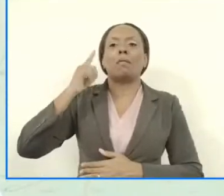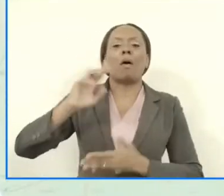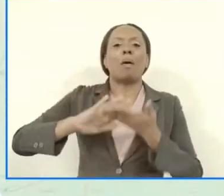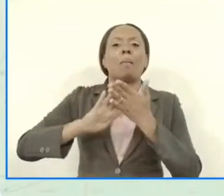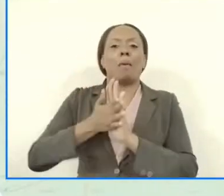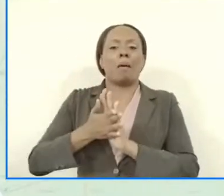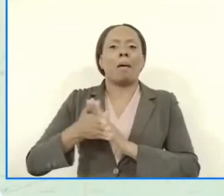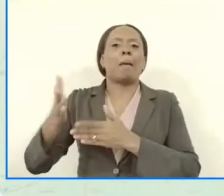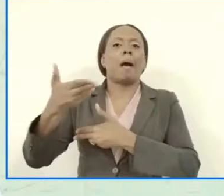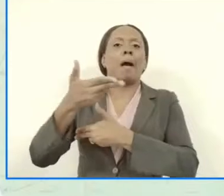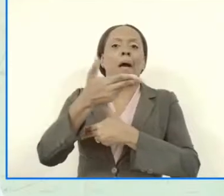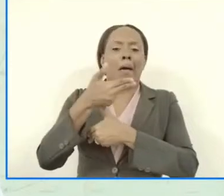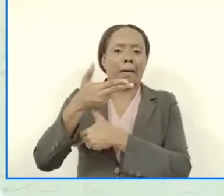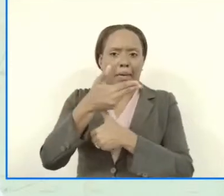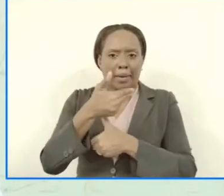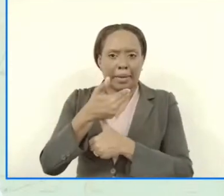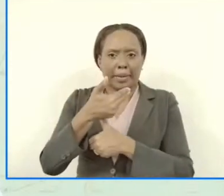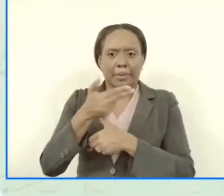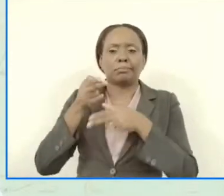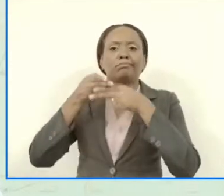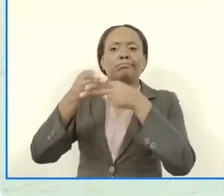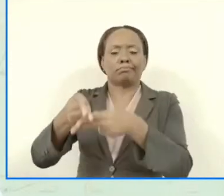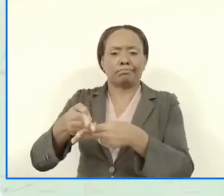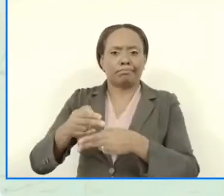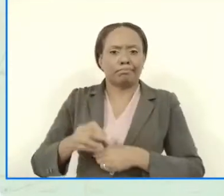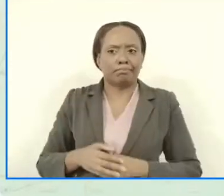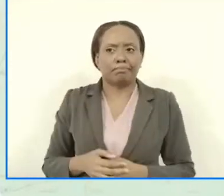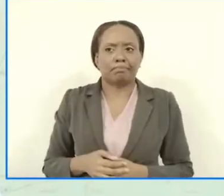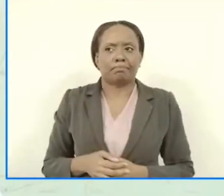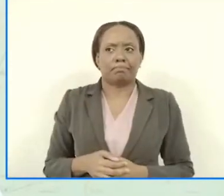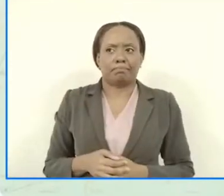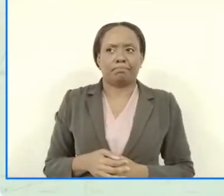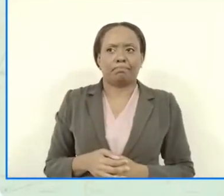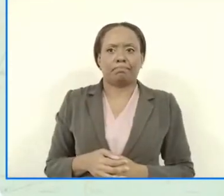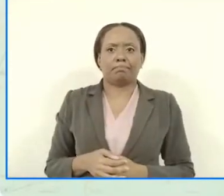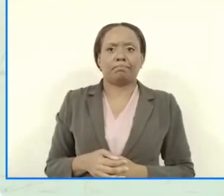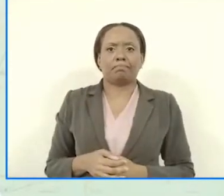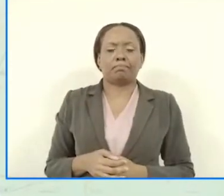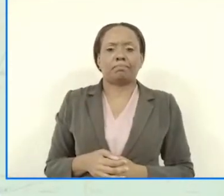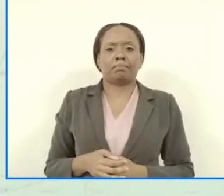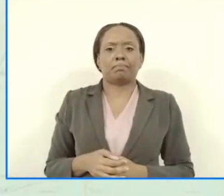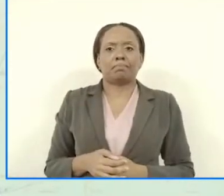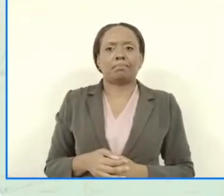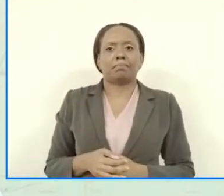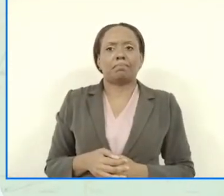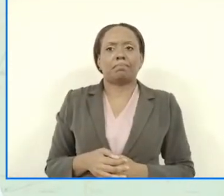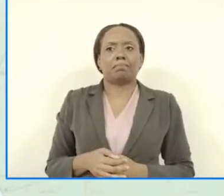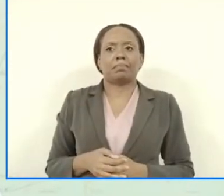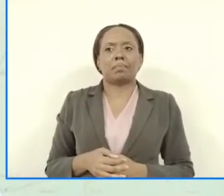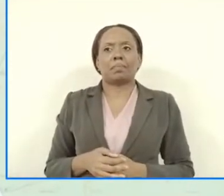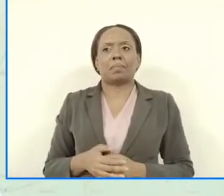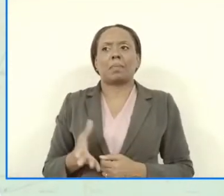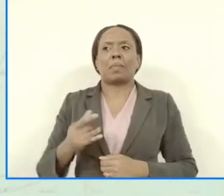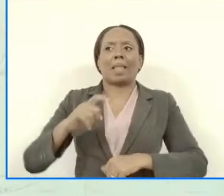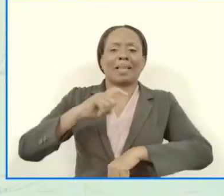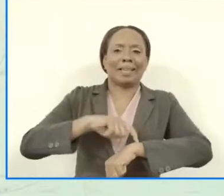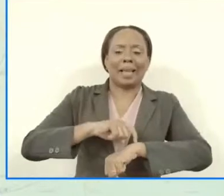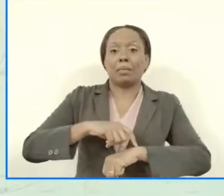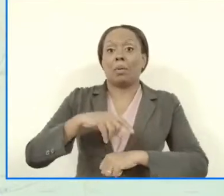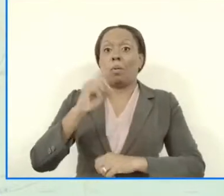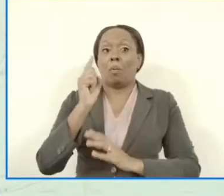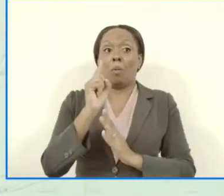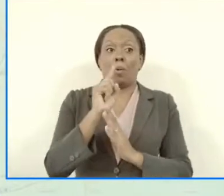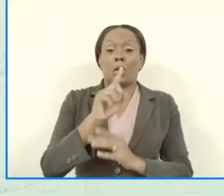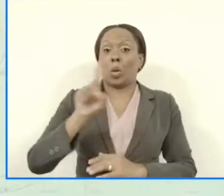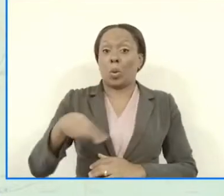our region in terms of classification of a system, twice the requirement in terms of the time frame. 1